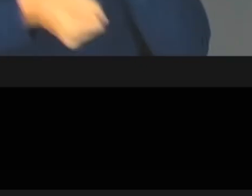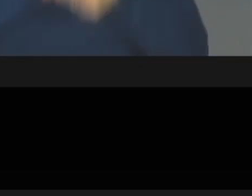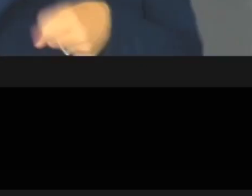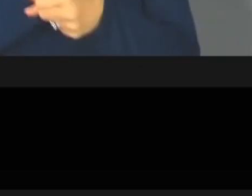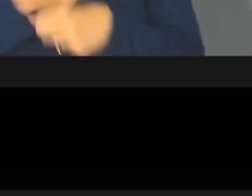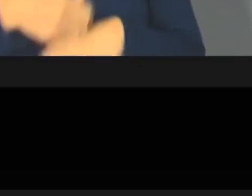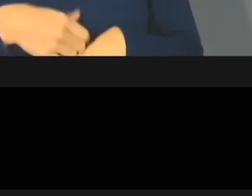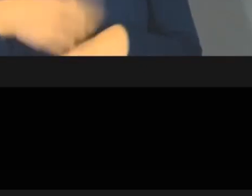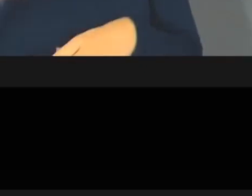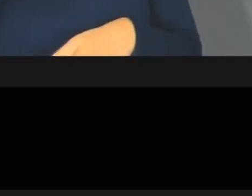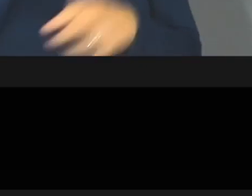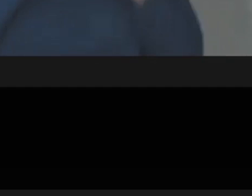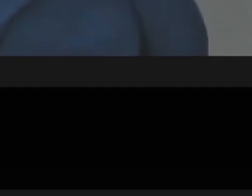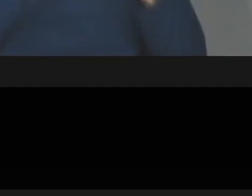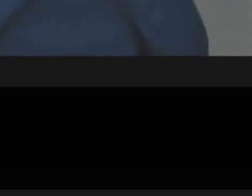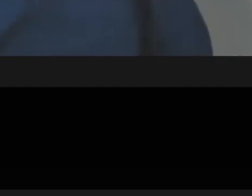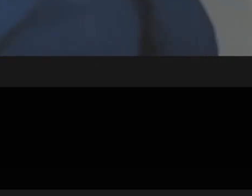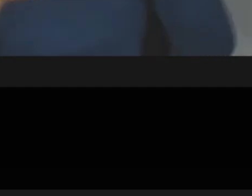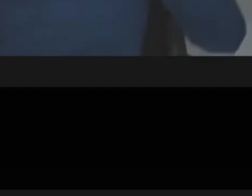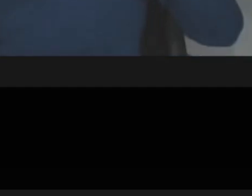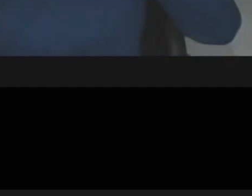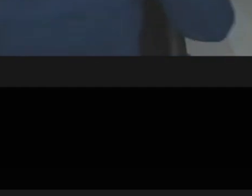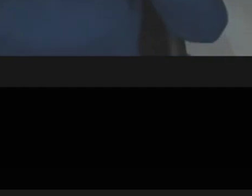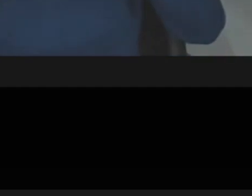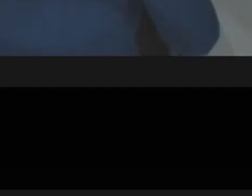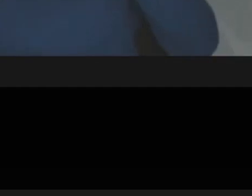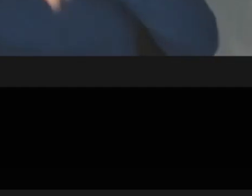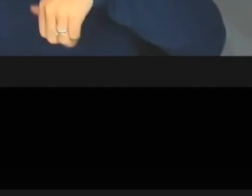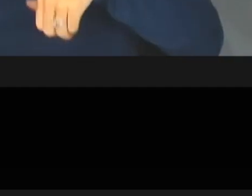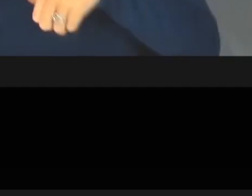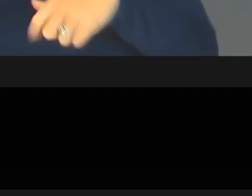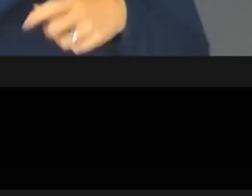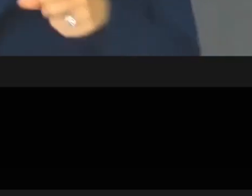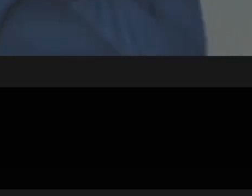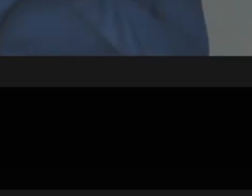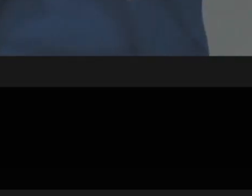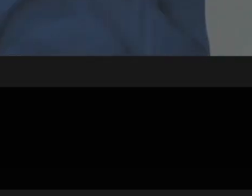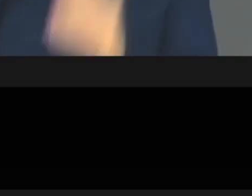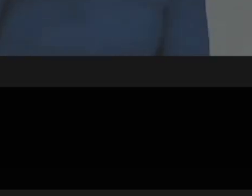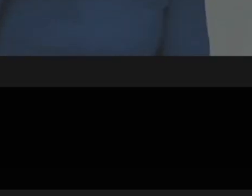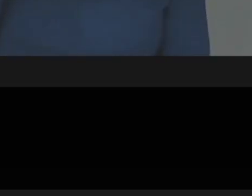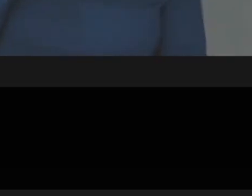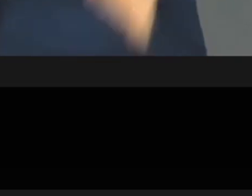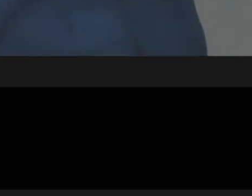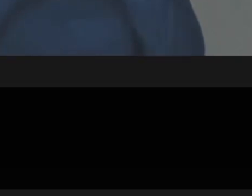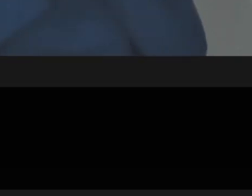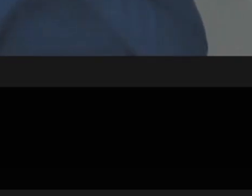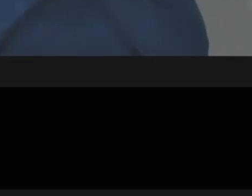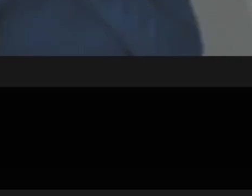And will continue to increase over time as we get more RCOs and more development projects.